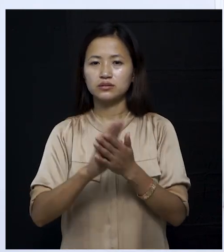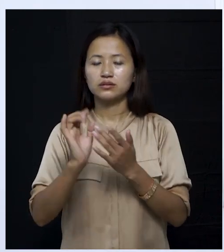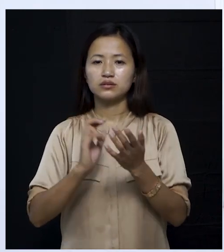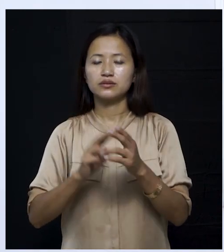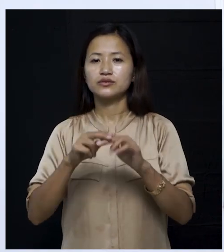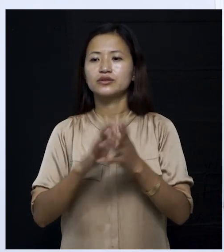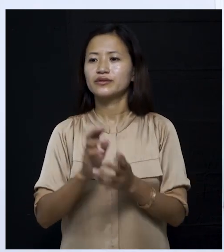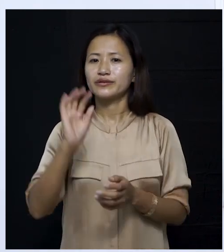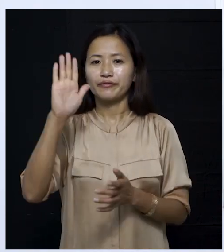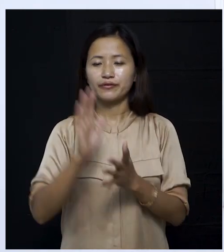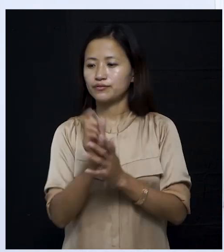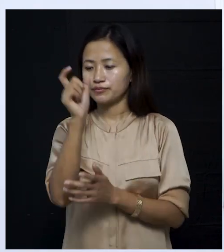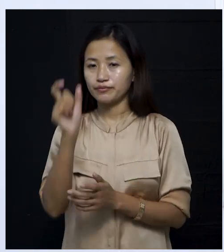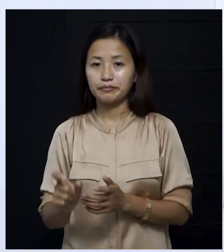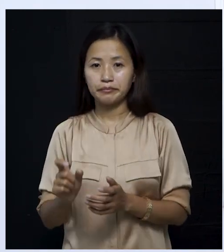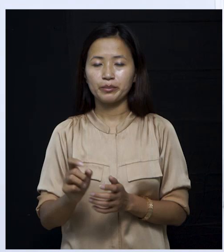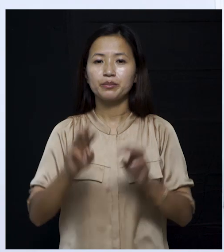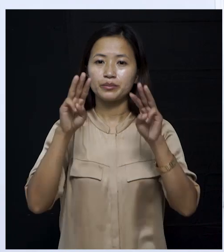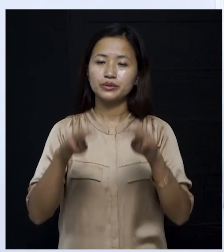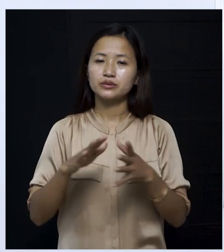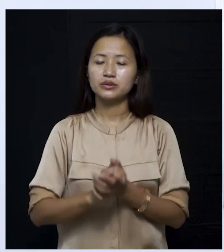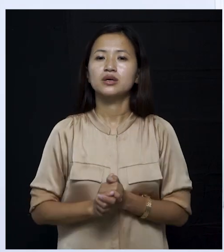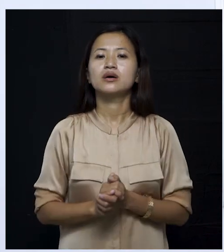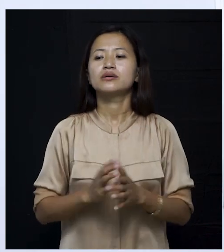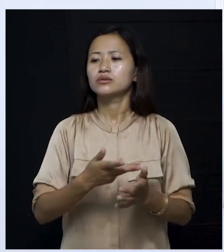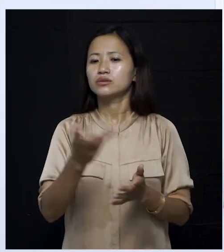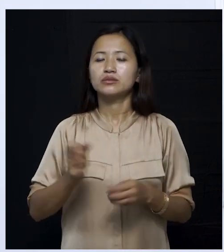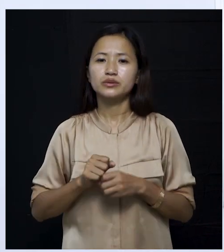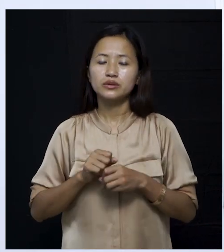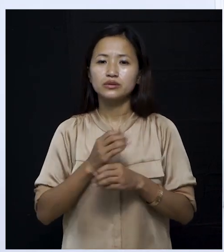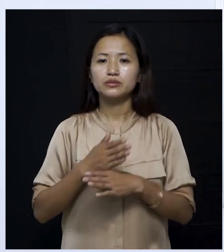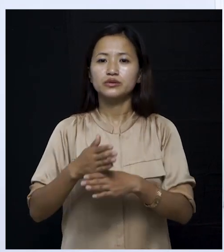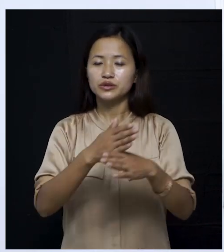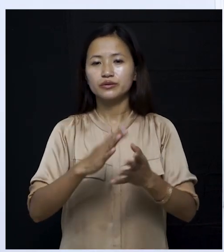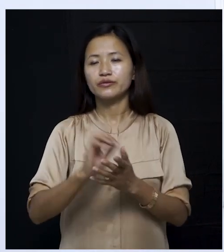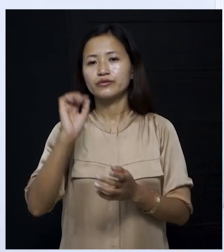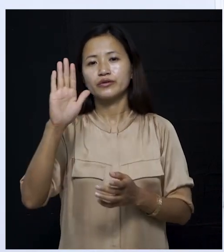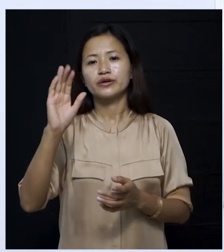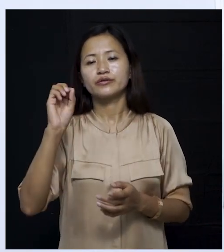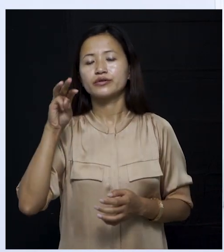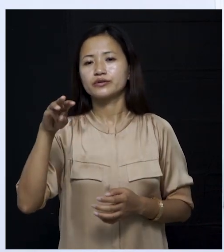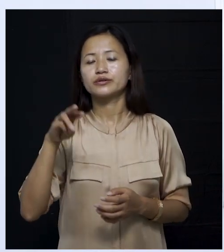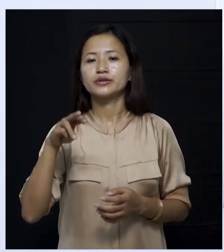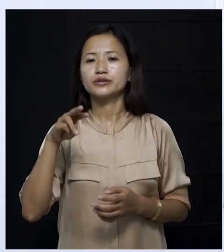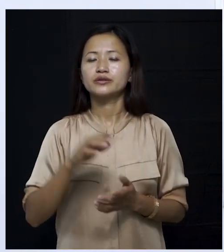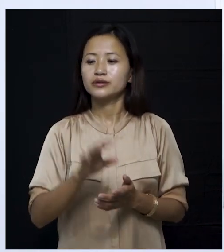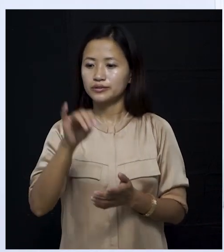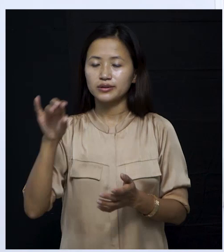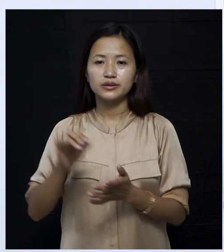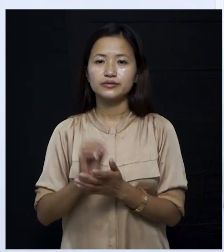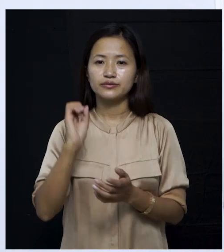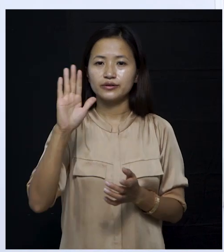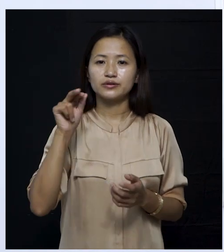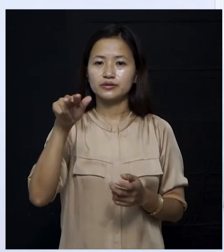5 members. Okay, so for every month, all of them, they will be contributing 500. Okay, so every month they will be collecting